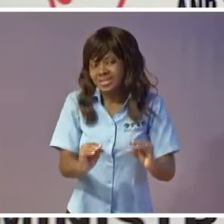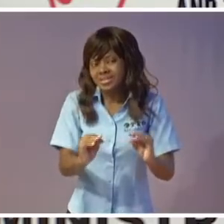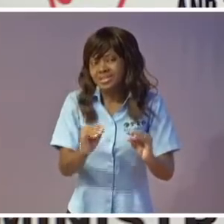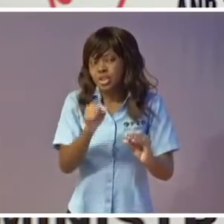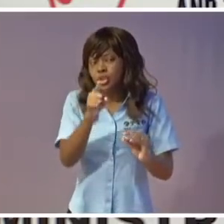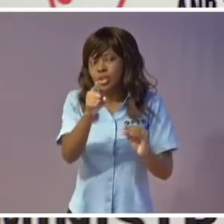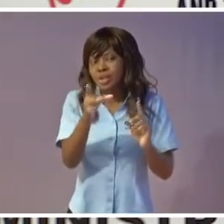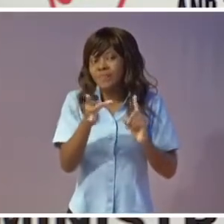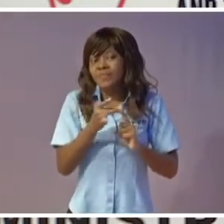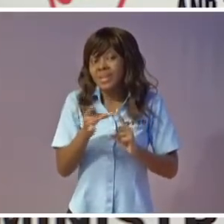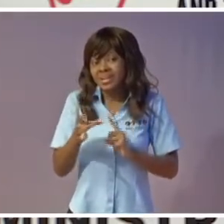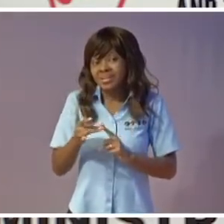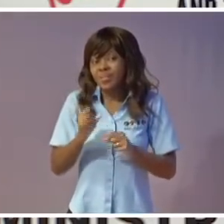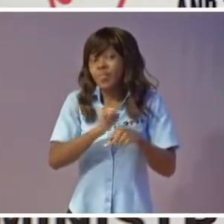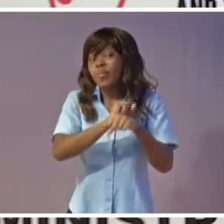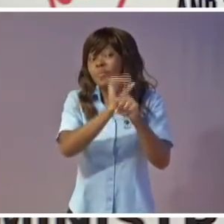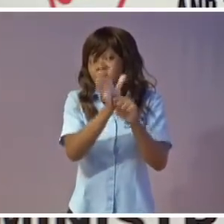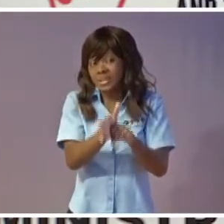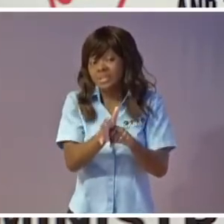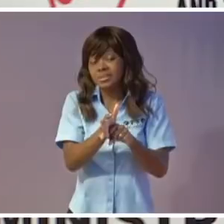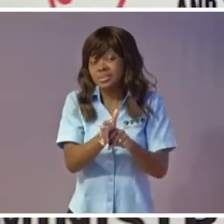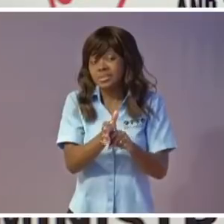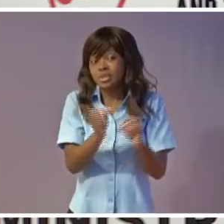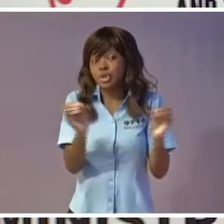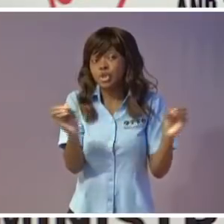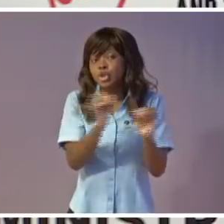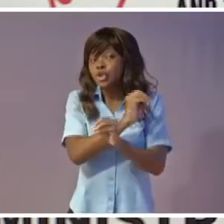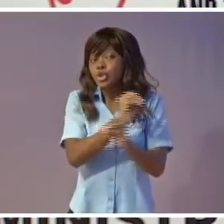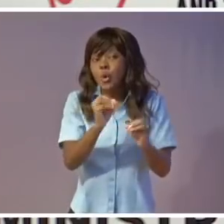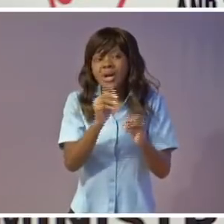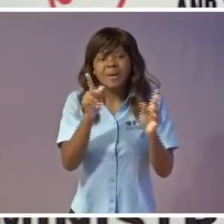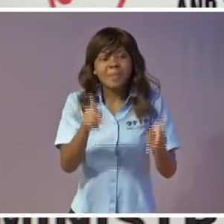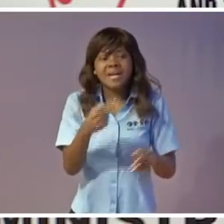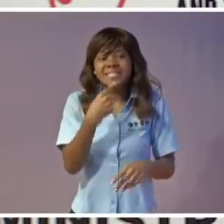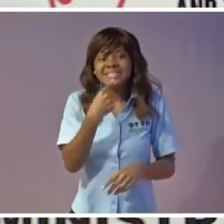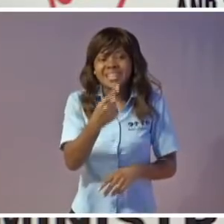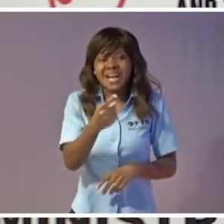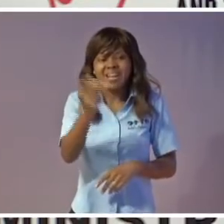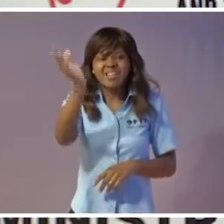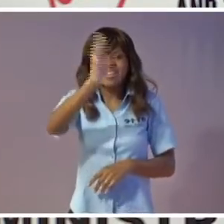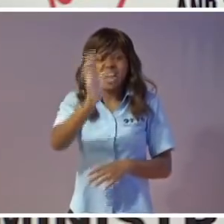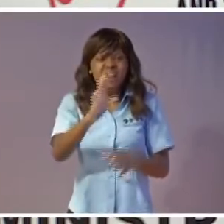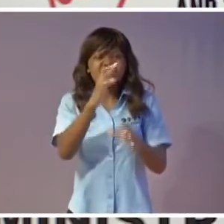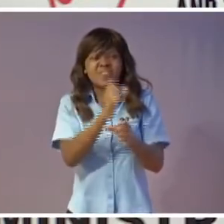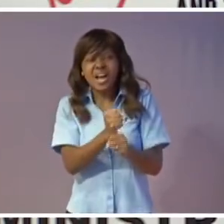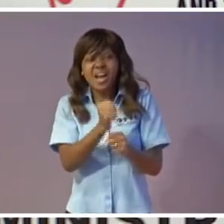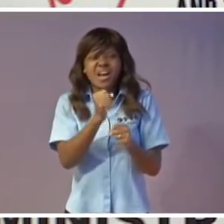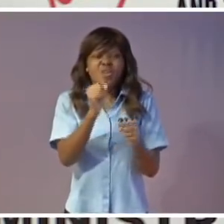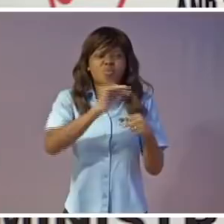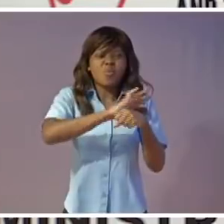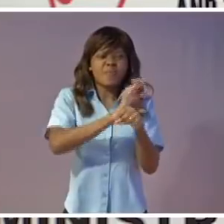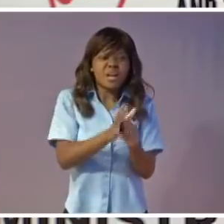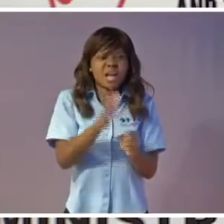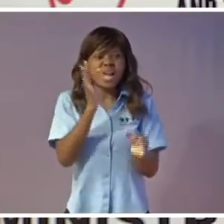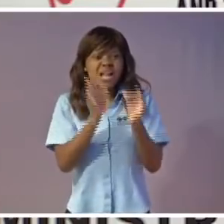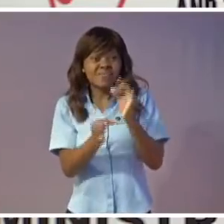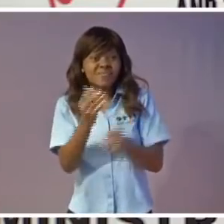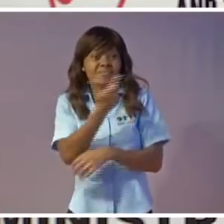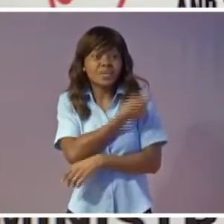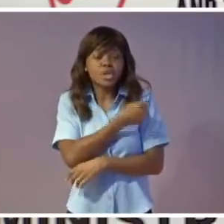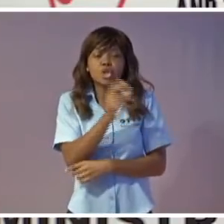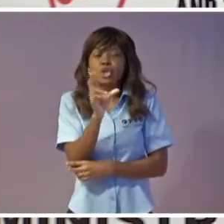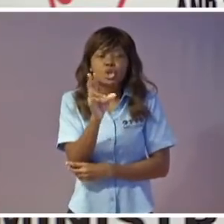No one has ever said it eliminates your chance. Two, it significantly reduces your